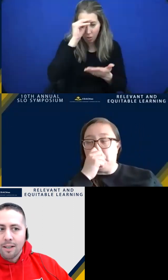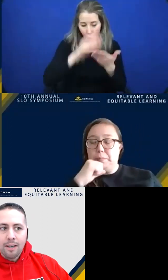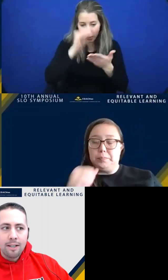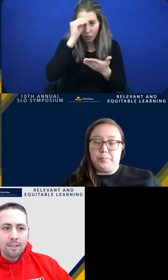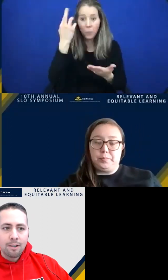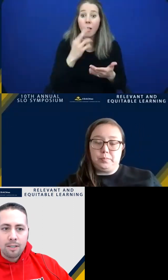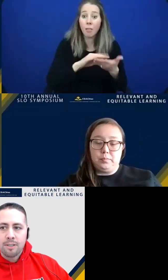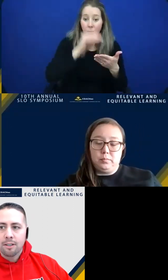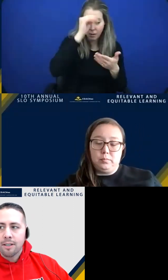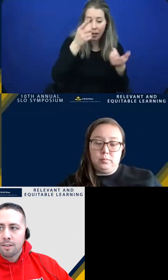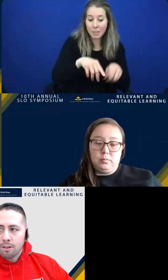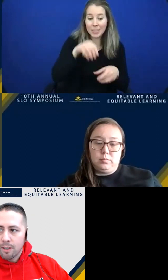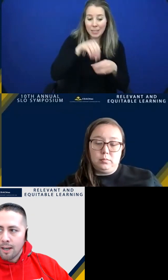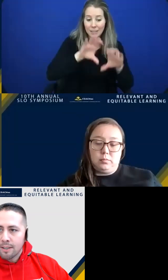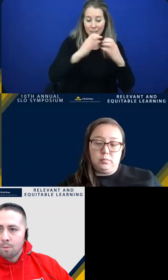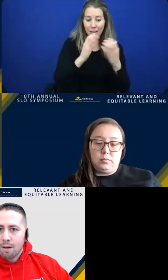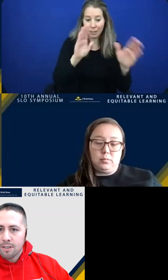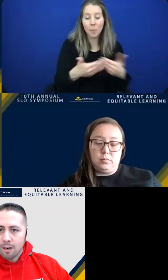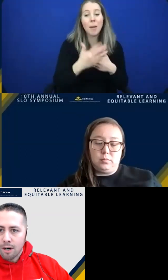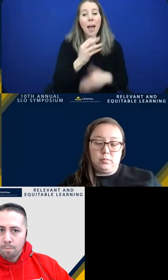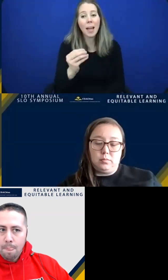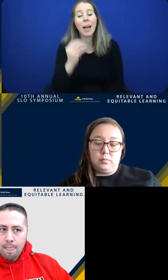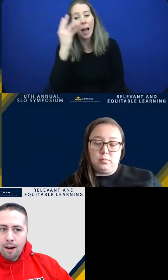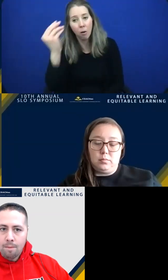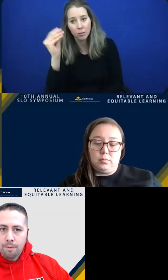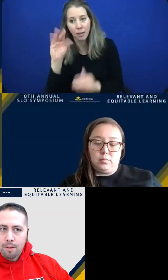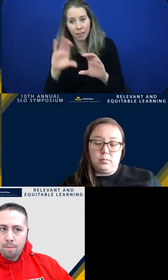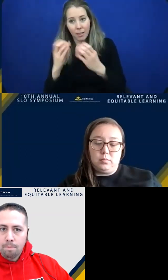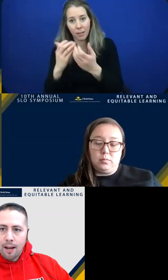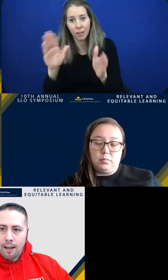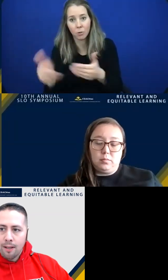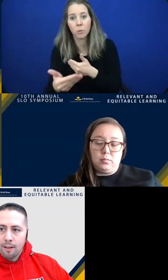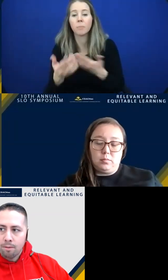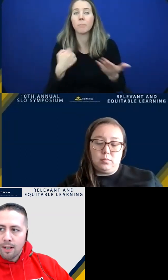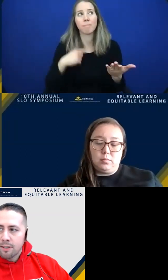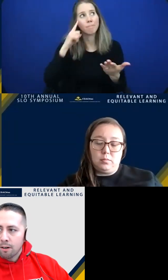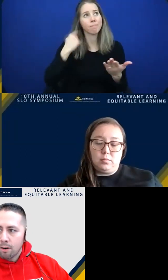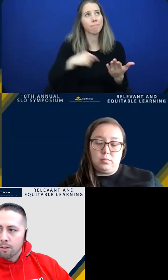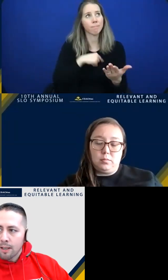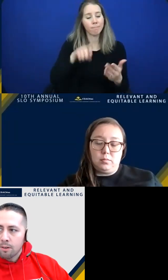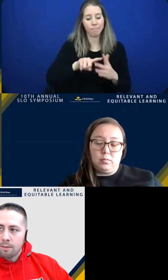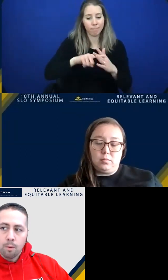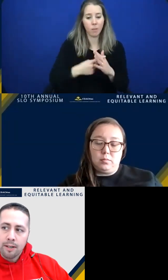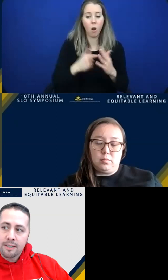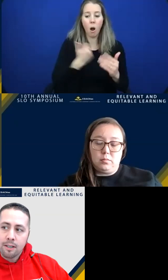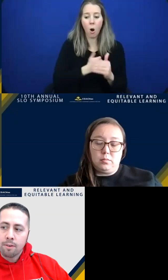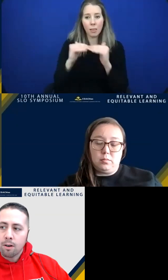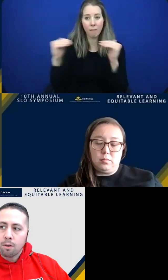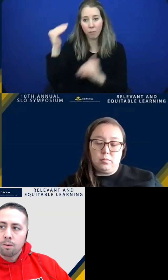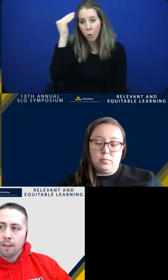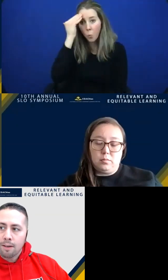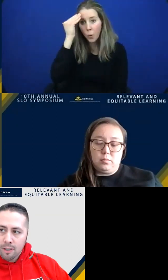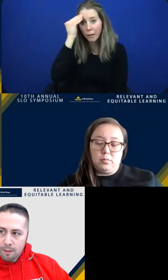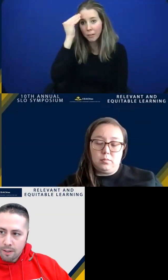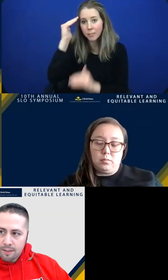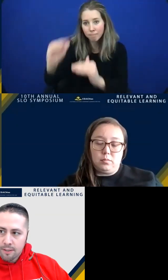out. And so as facilitators of learning, I think we have to start by raising our own level of awareness of our